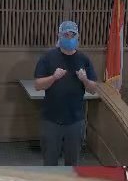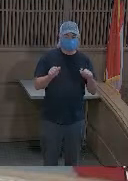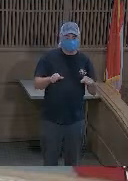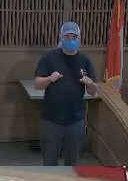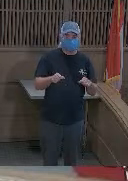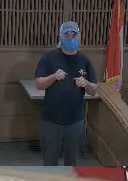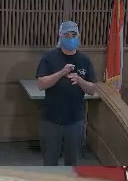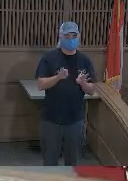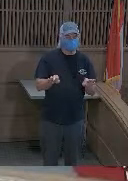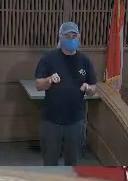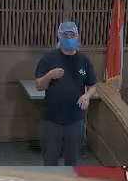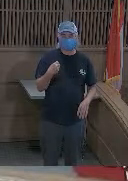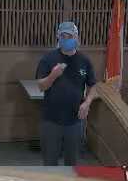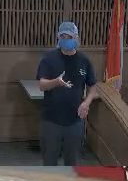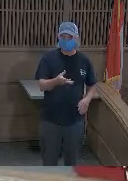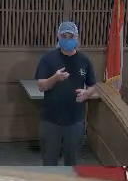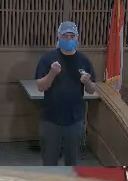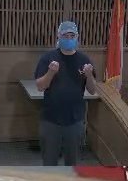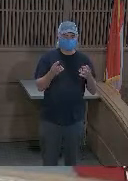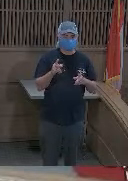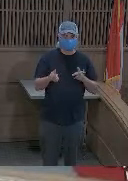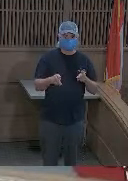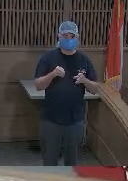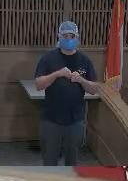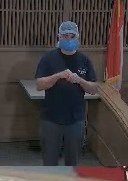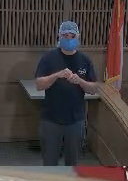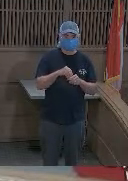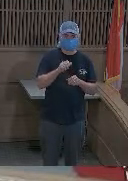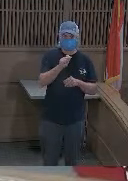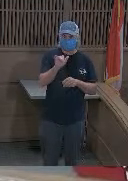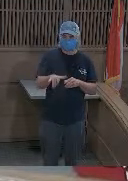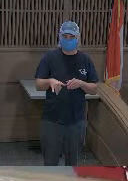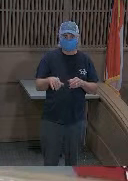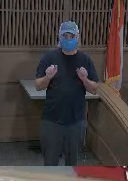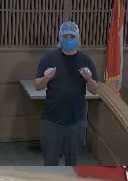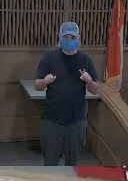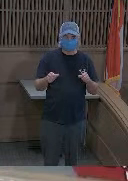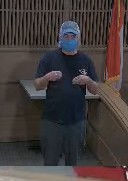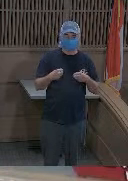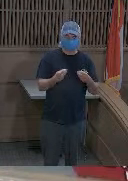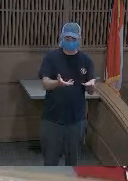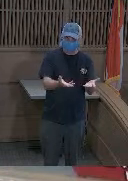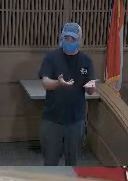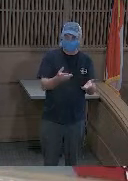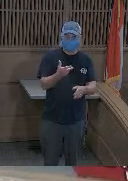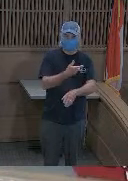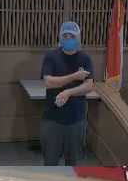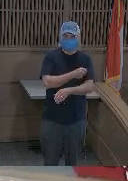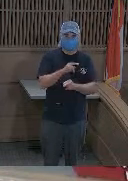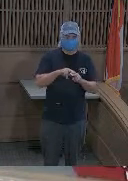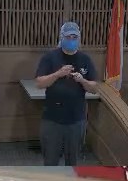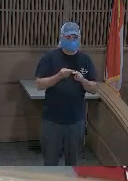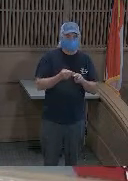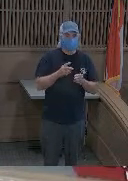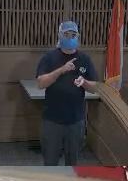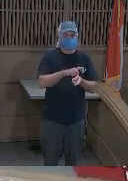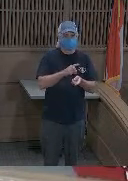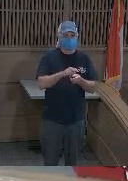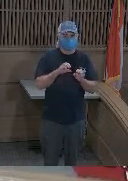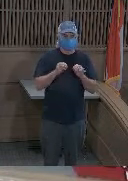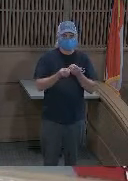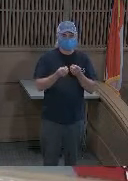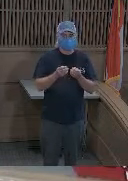There are many places in Dougherty County and surrounding areas to get the vaccine. Hospitals, doctor's